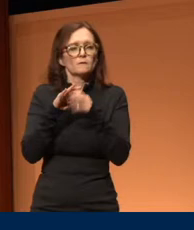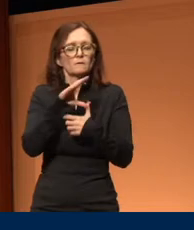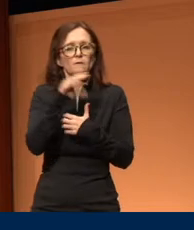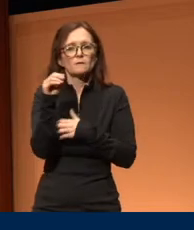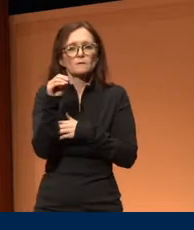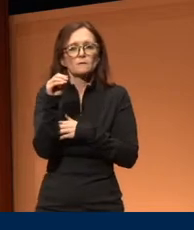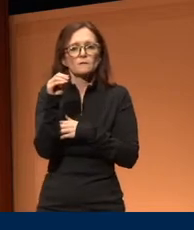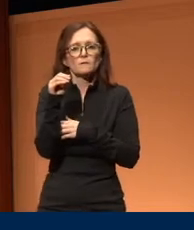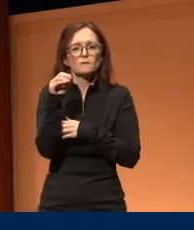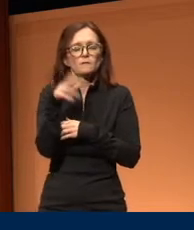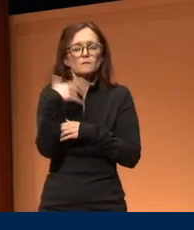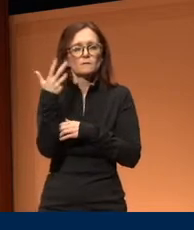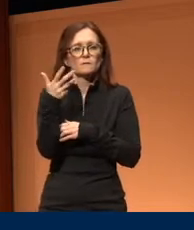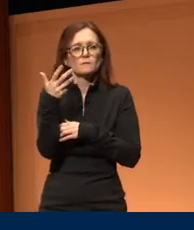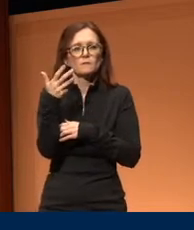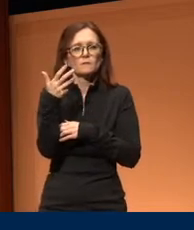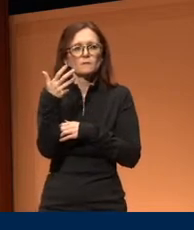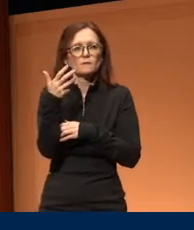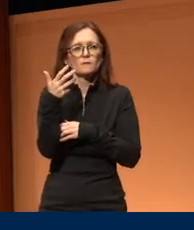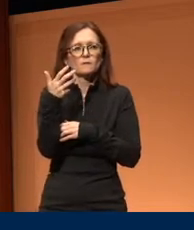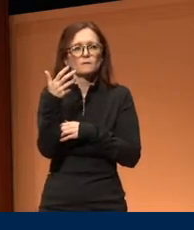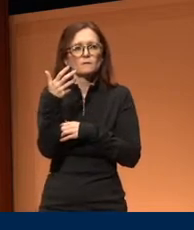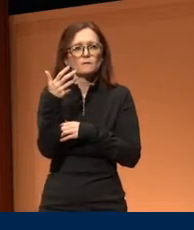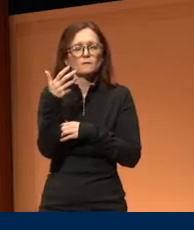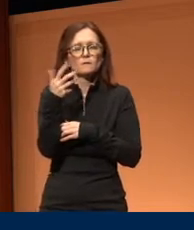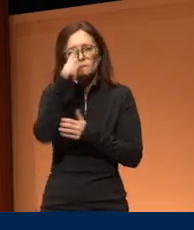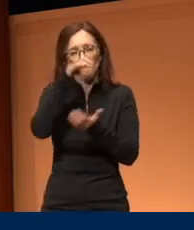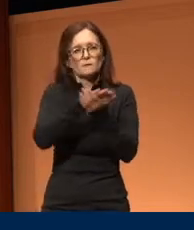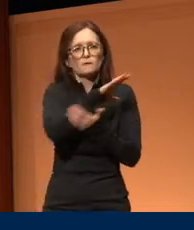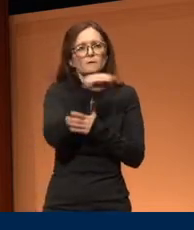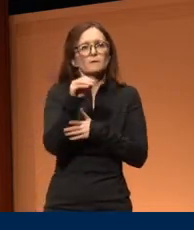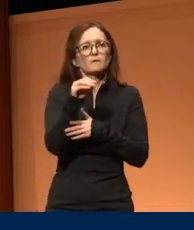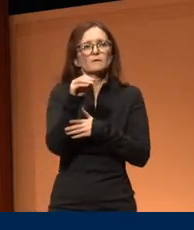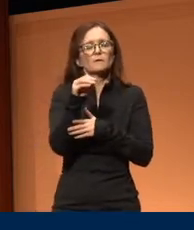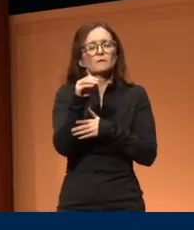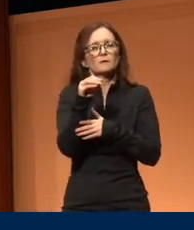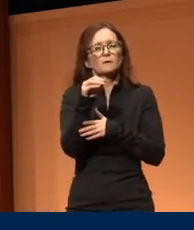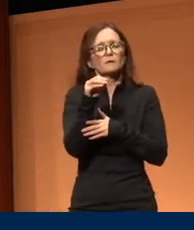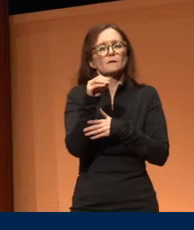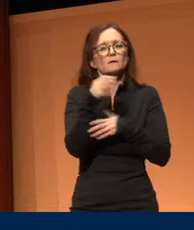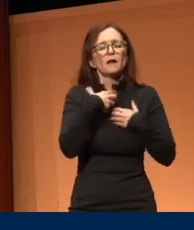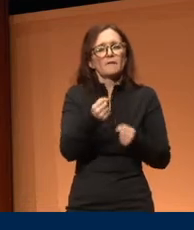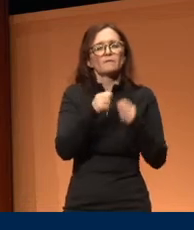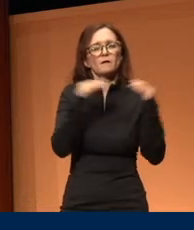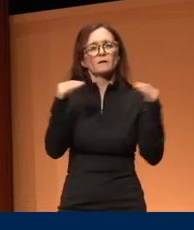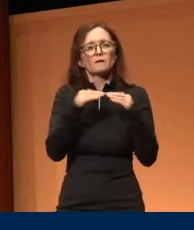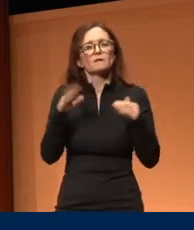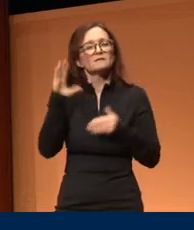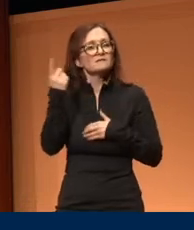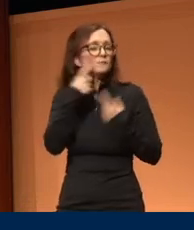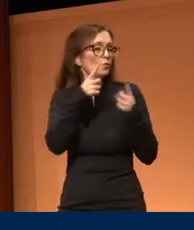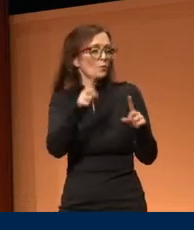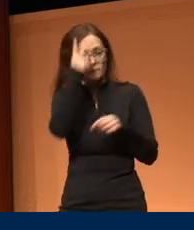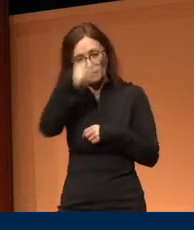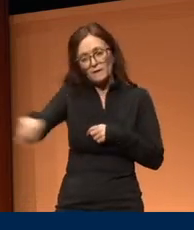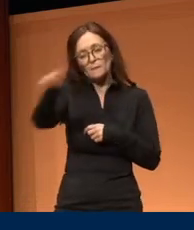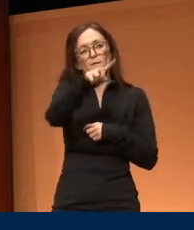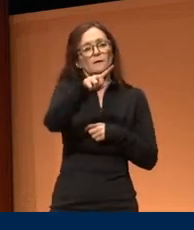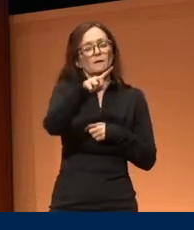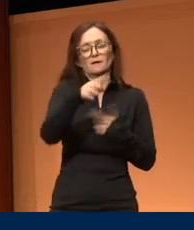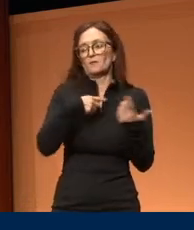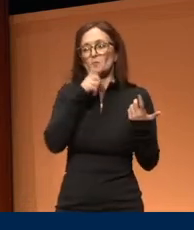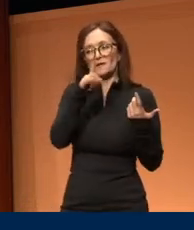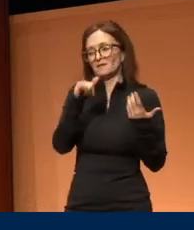and imperative mandates at the confederal level. It seems to be working for them. I have to